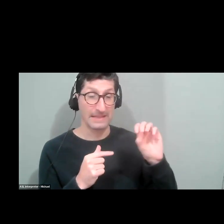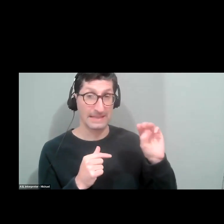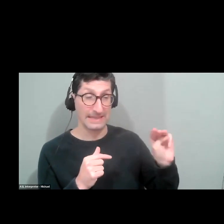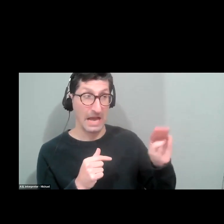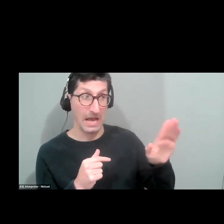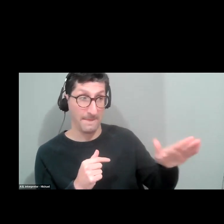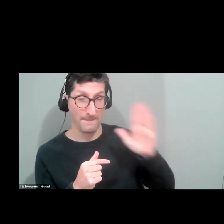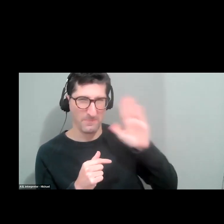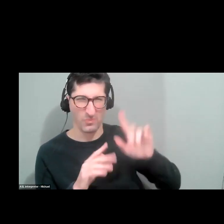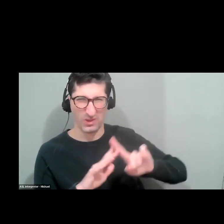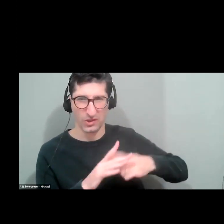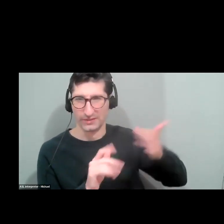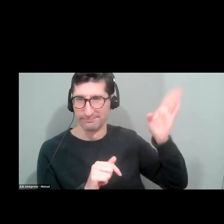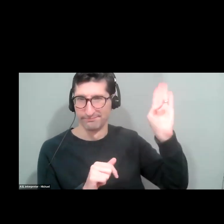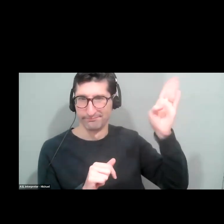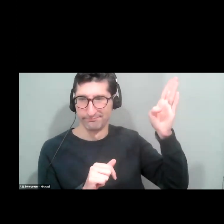his portion.